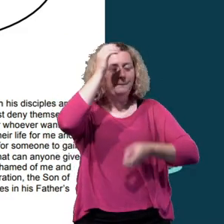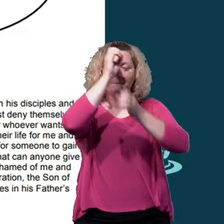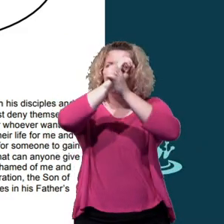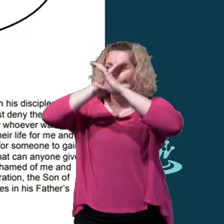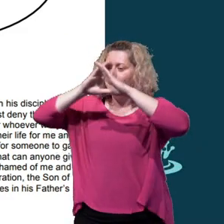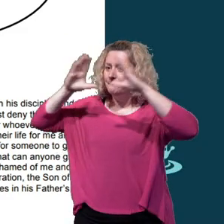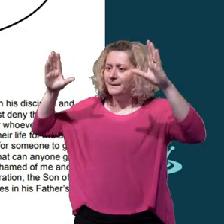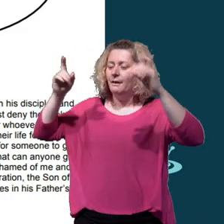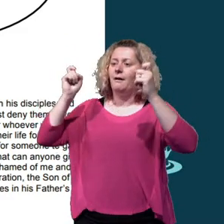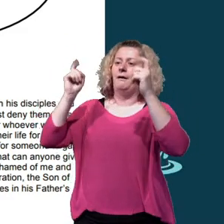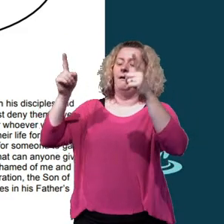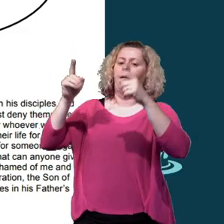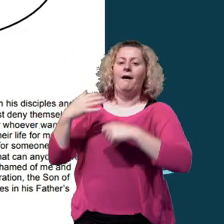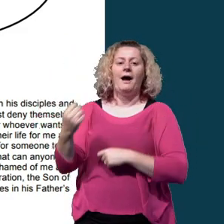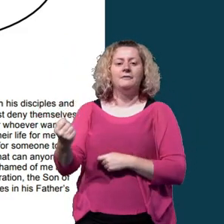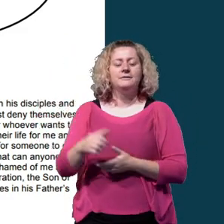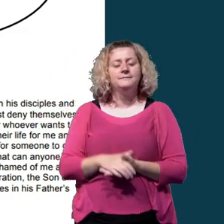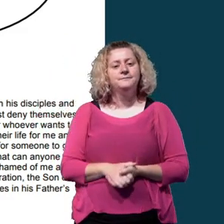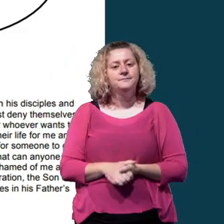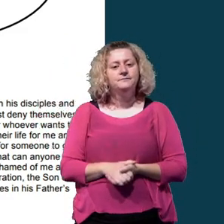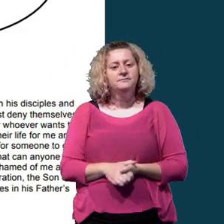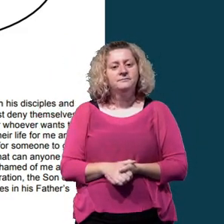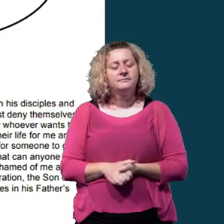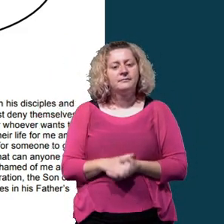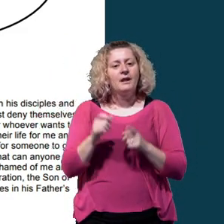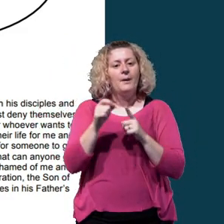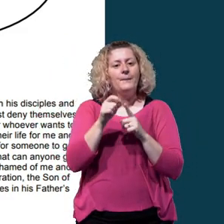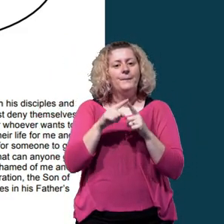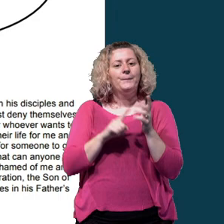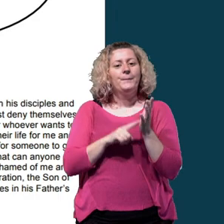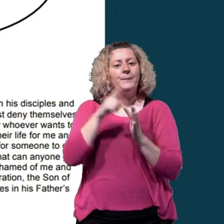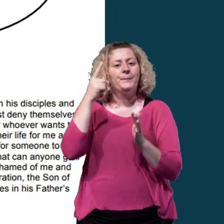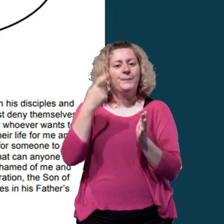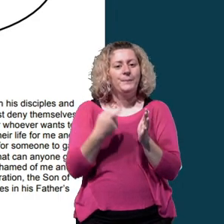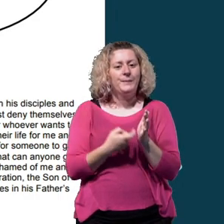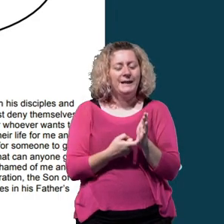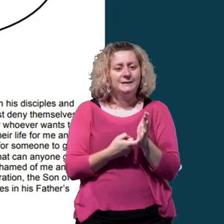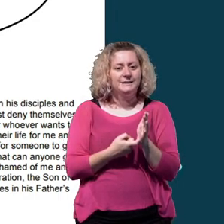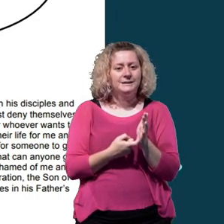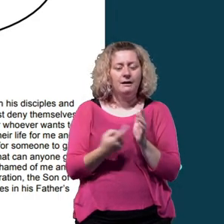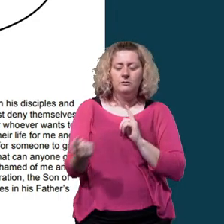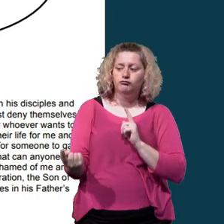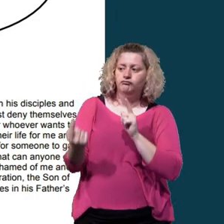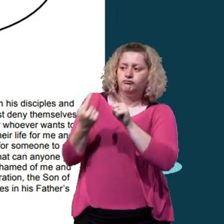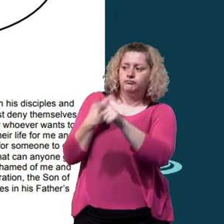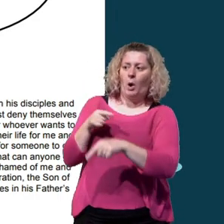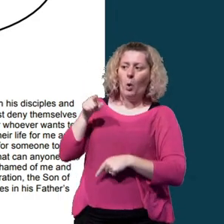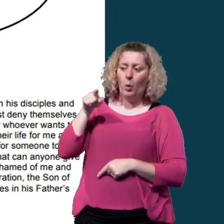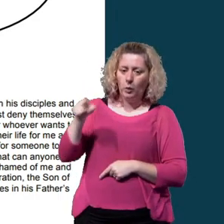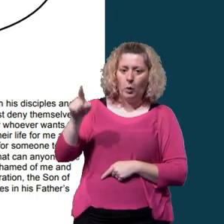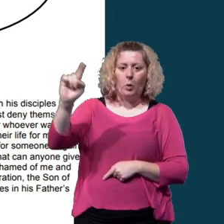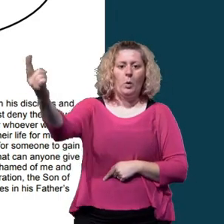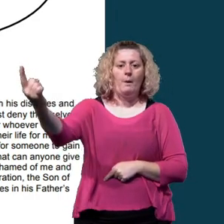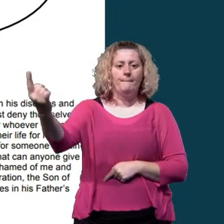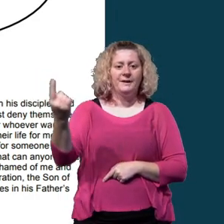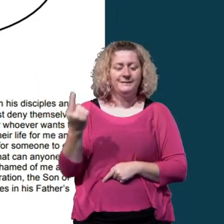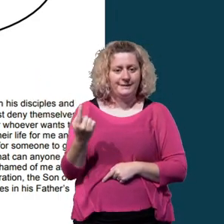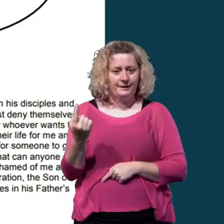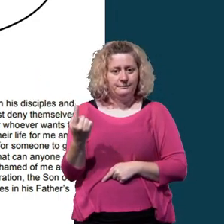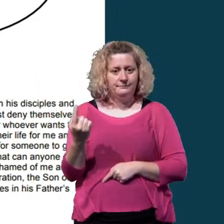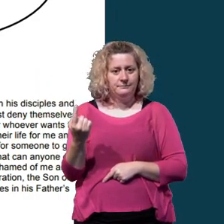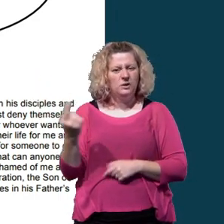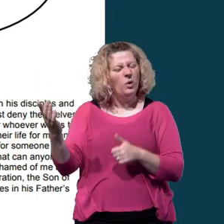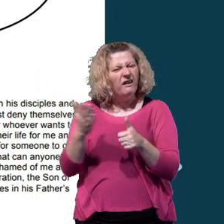What about you, he asked. Who do you say I am? Peter answered, you're the Messiah. Now, let's remember, the first question here, who do people say I am, is general